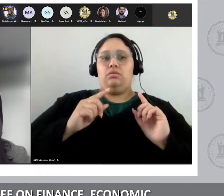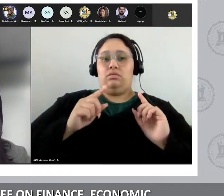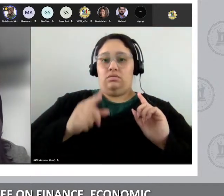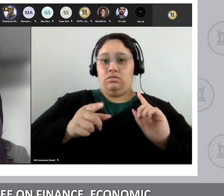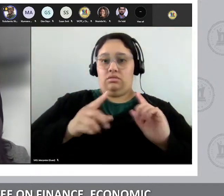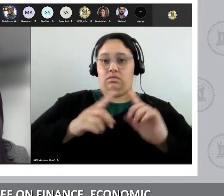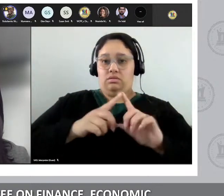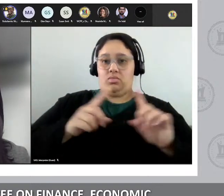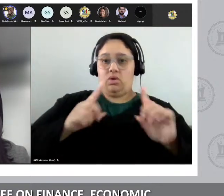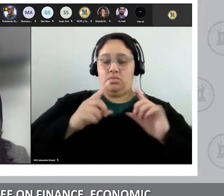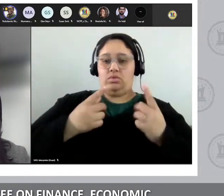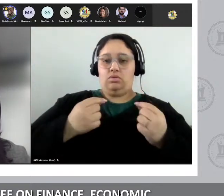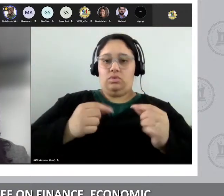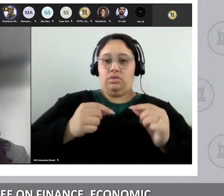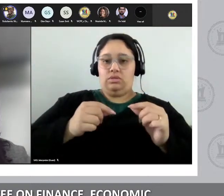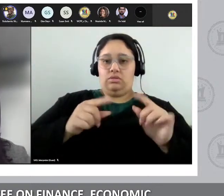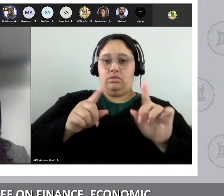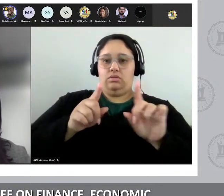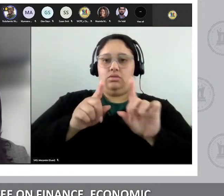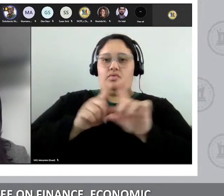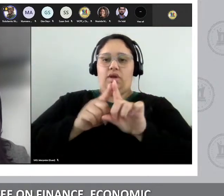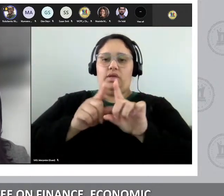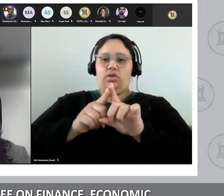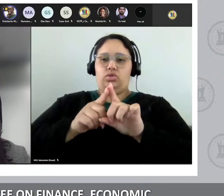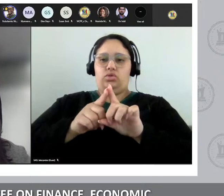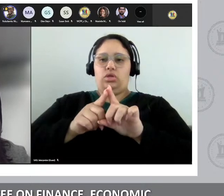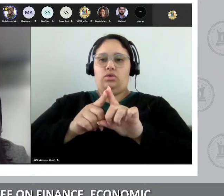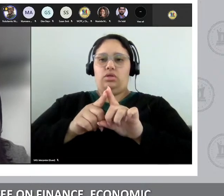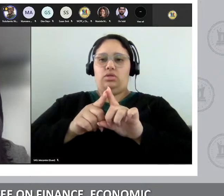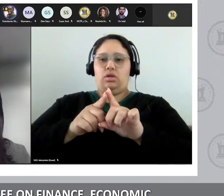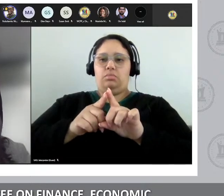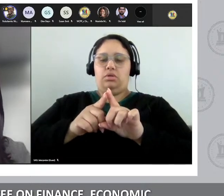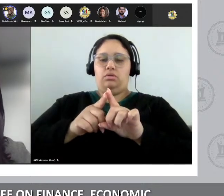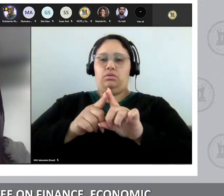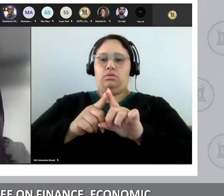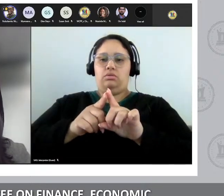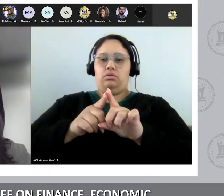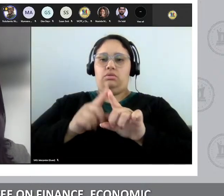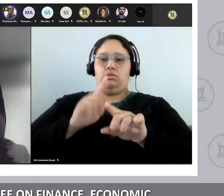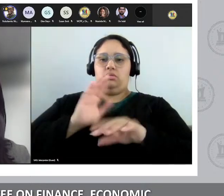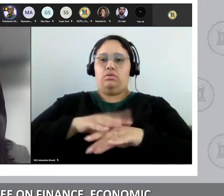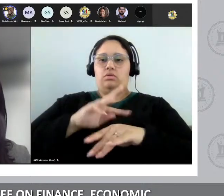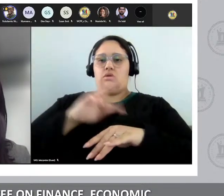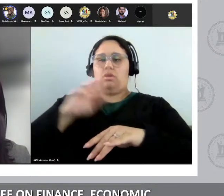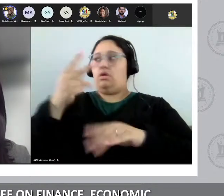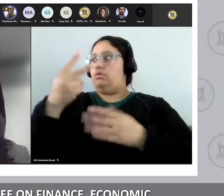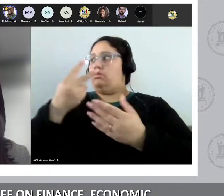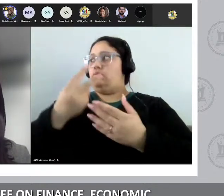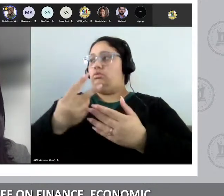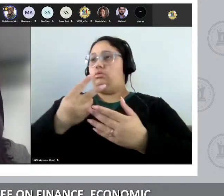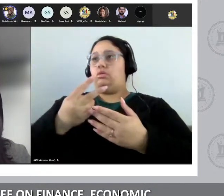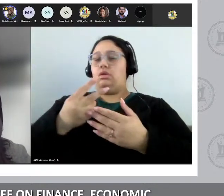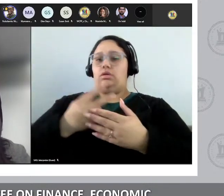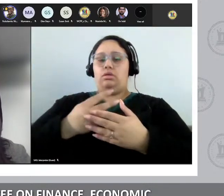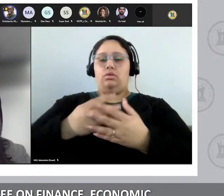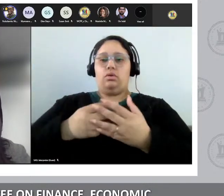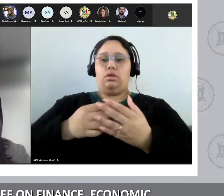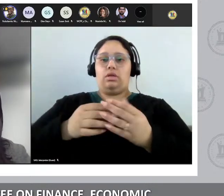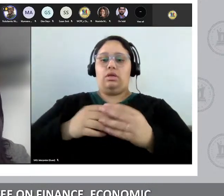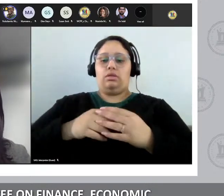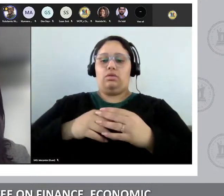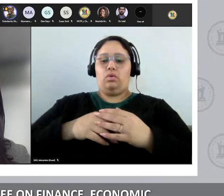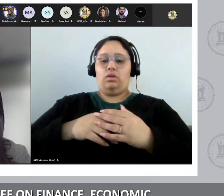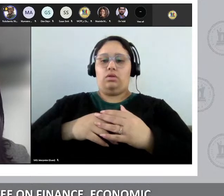Is the department doing the same predictions on the other two? Because obviously there is